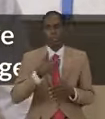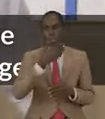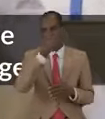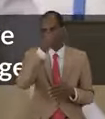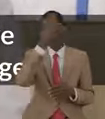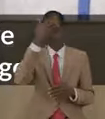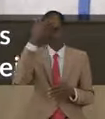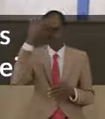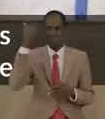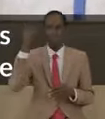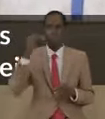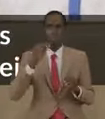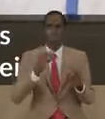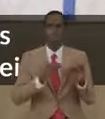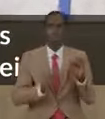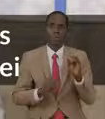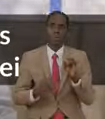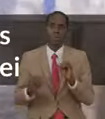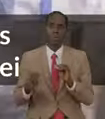forget.